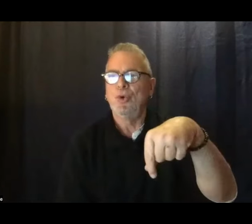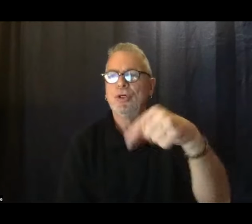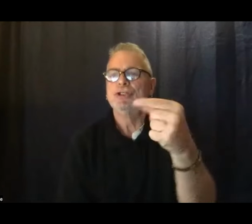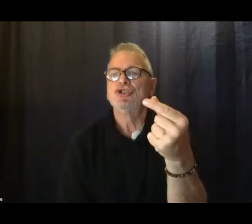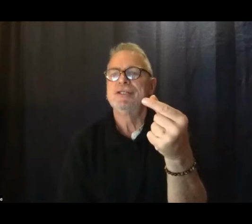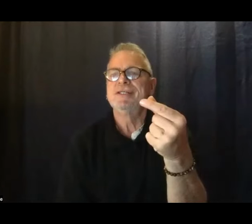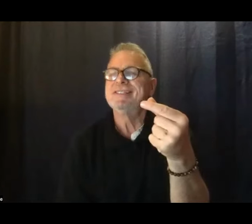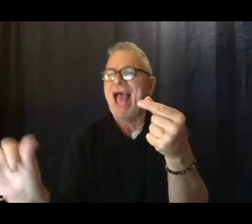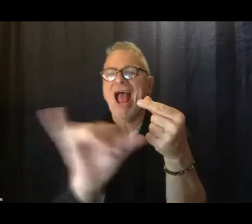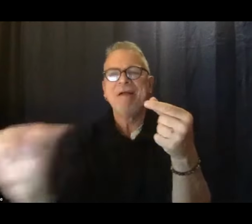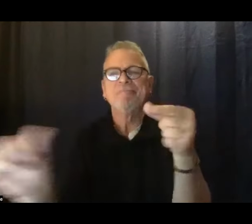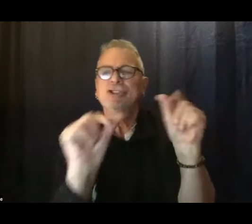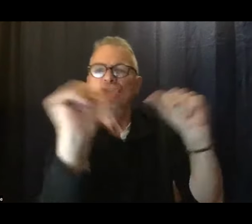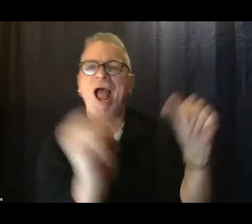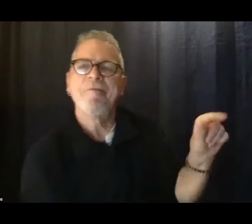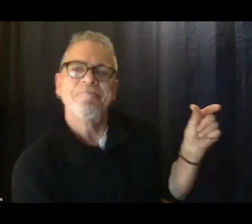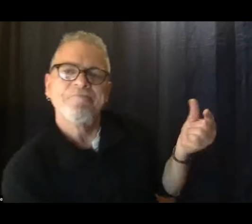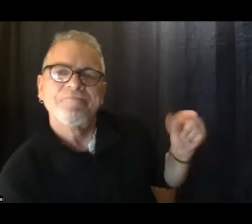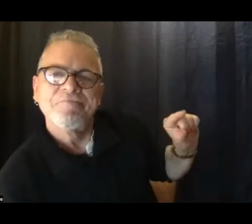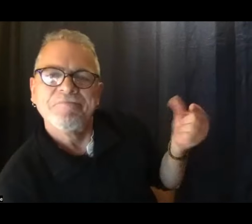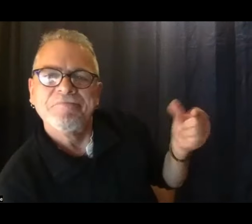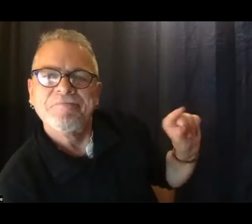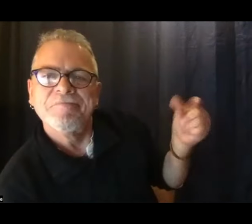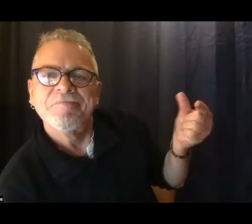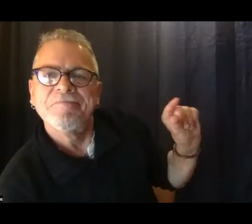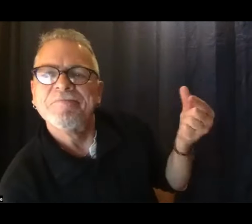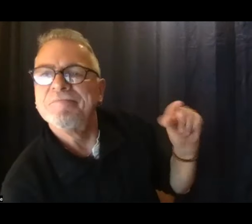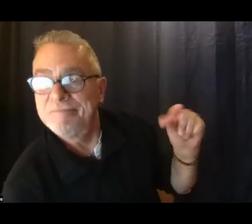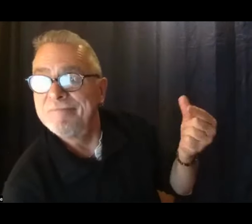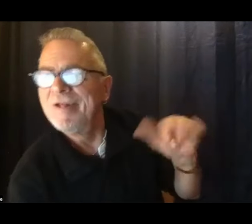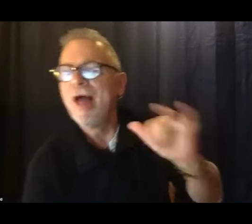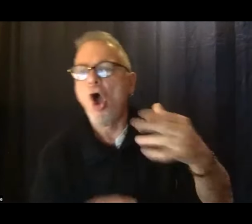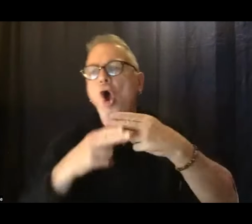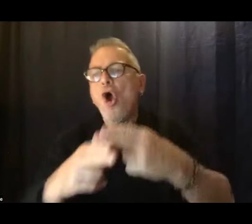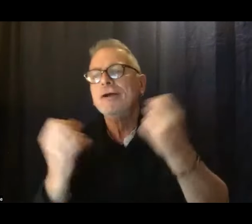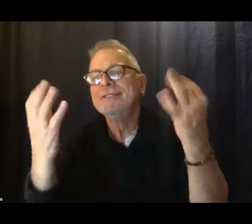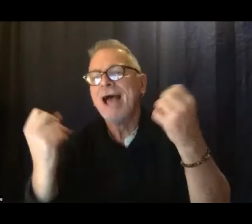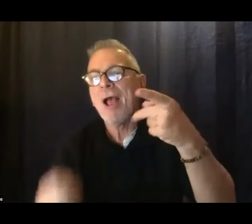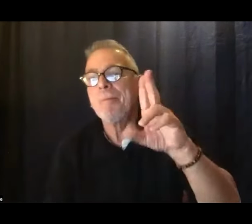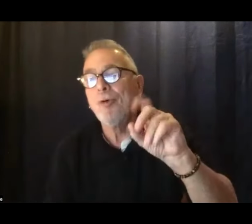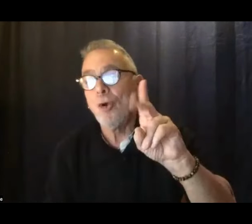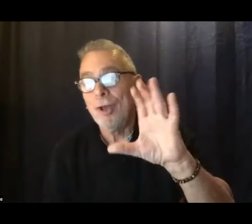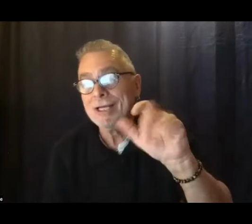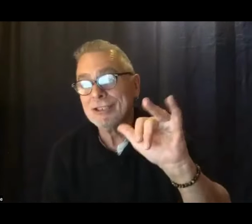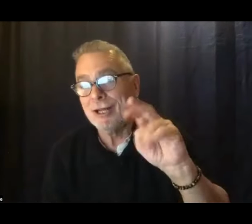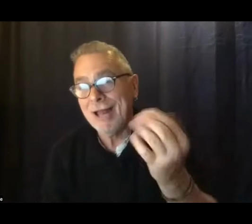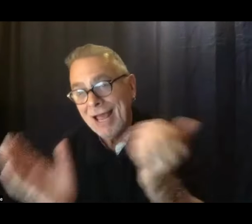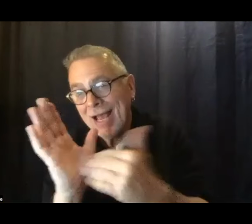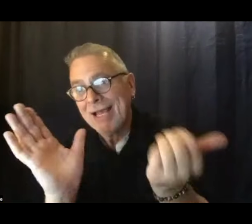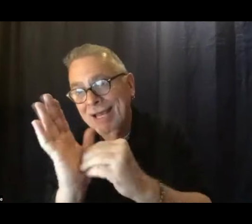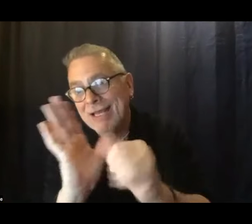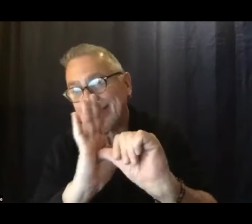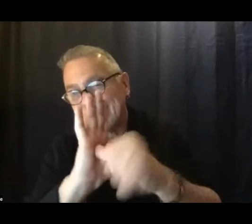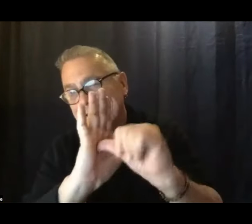goes to that down group, and you've got the difference between G and Q. It's the same shape, the same exact shape. So